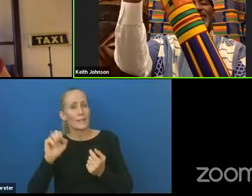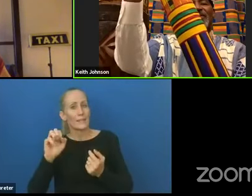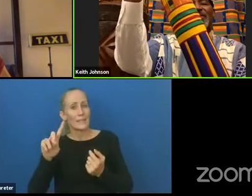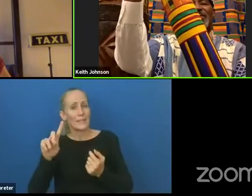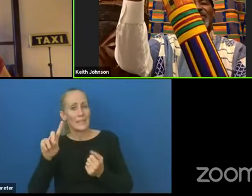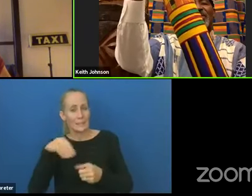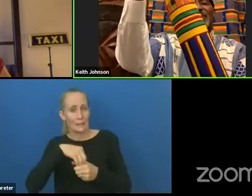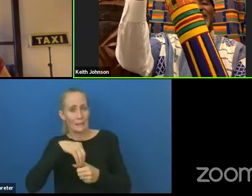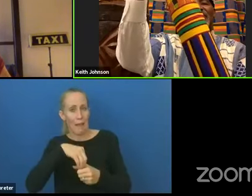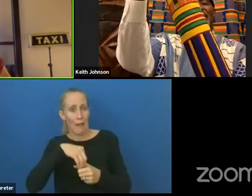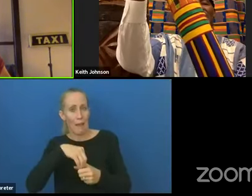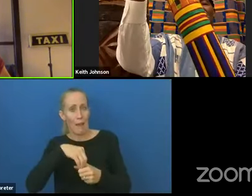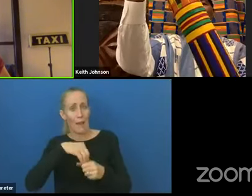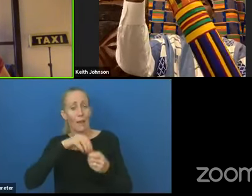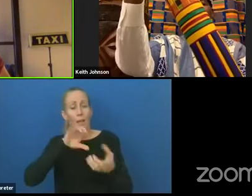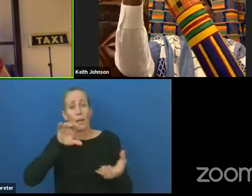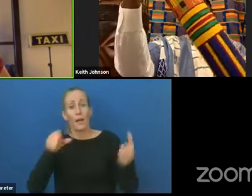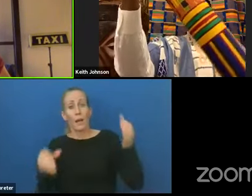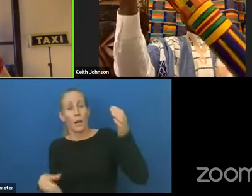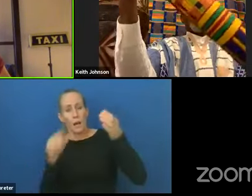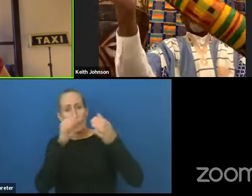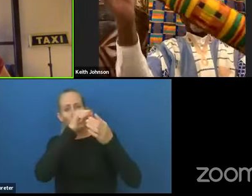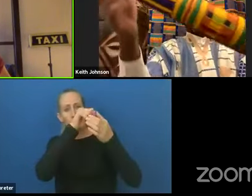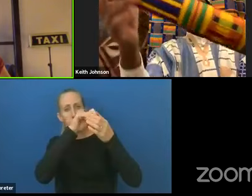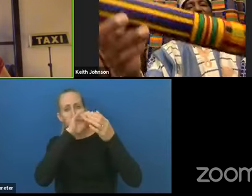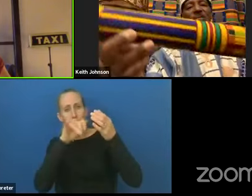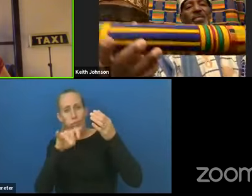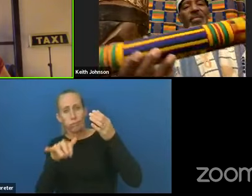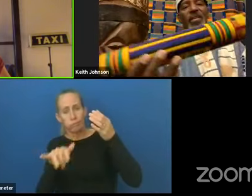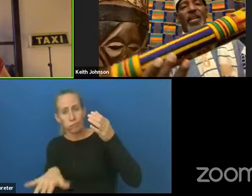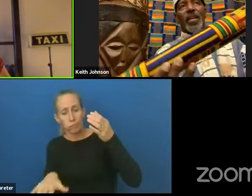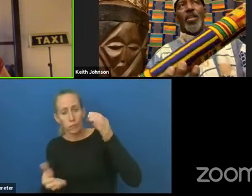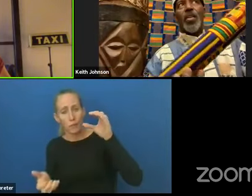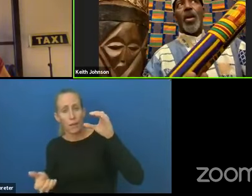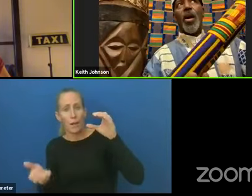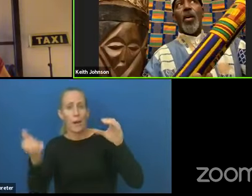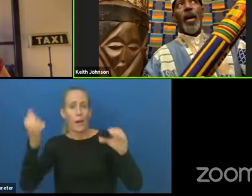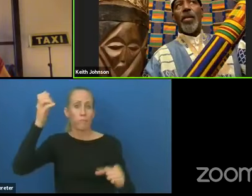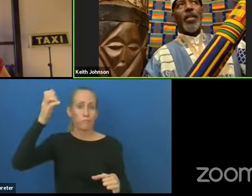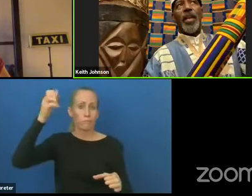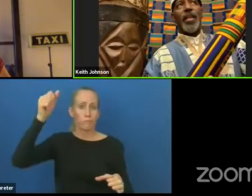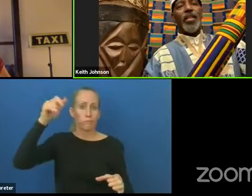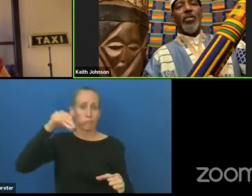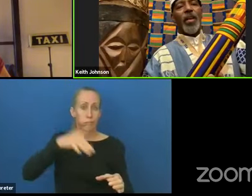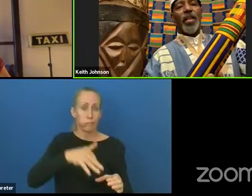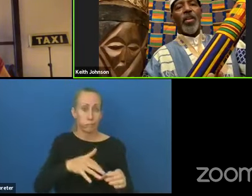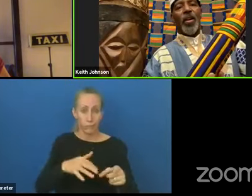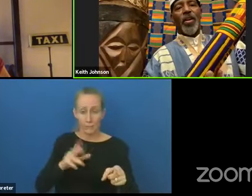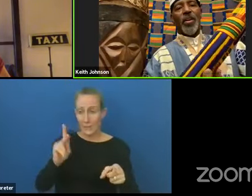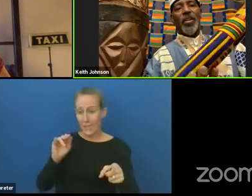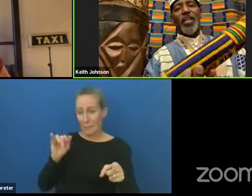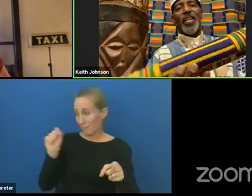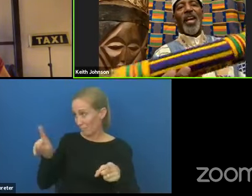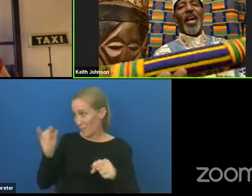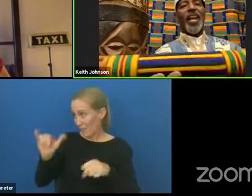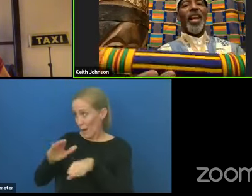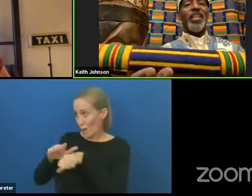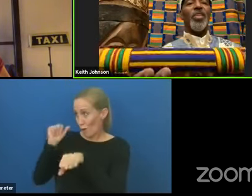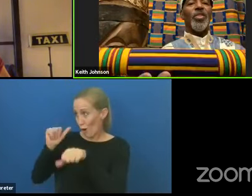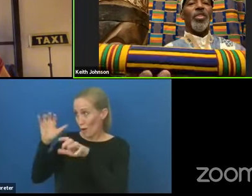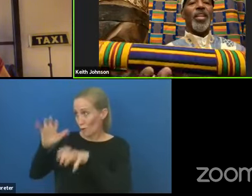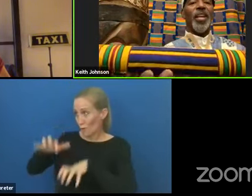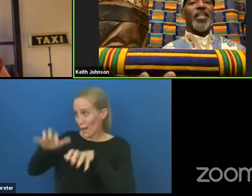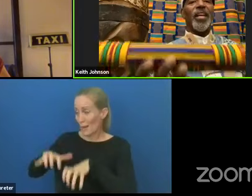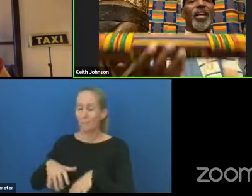sound. Does that also summon the rain, Keith? No, I don't think it's a rain caller. Okay. I like